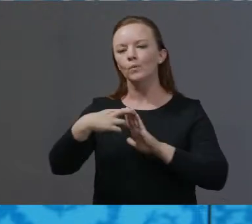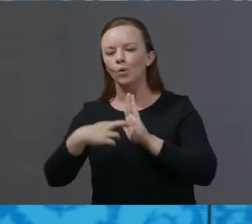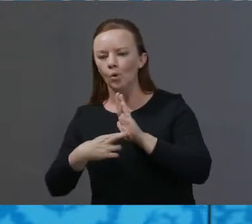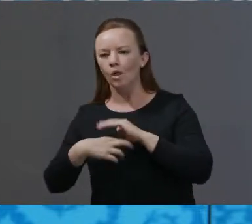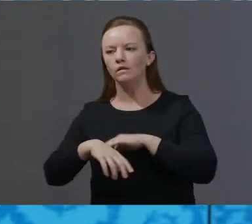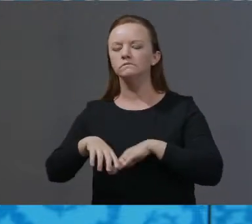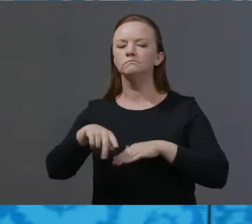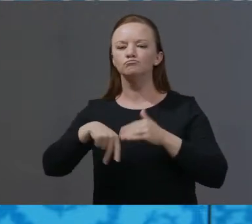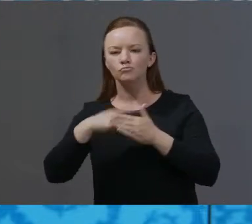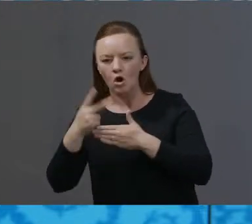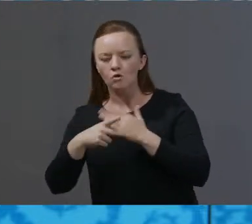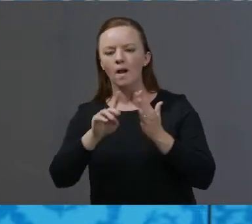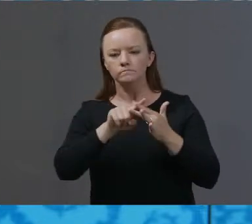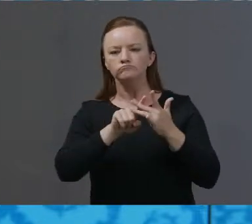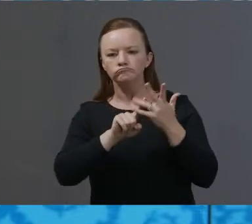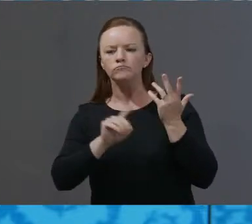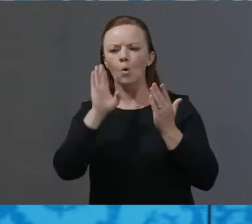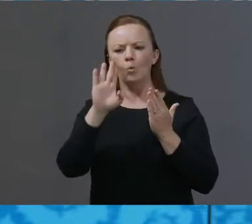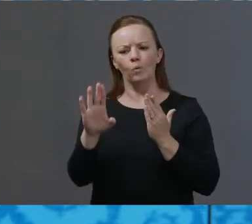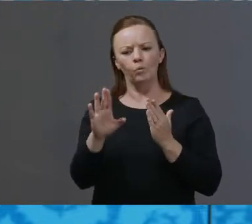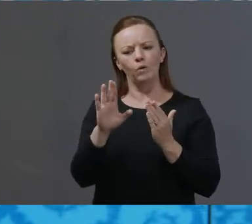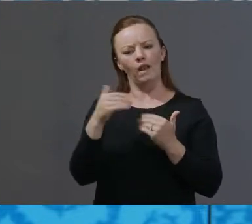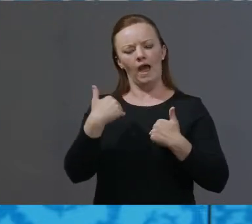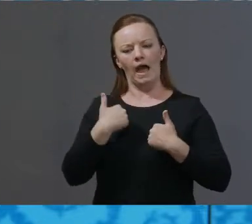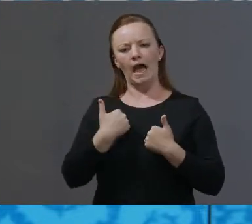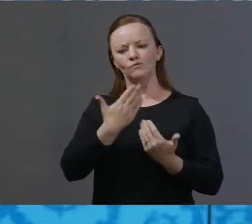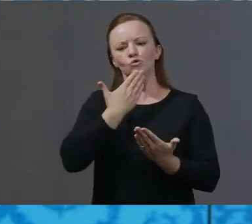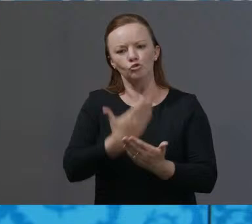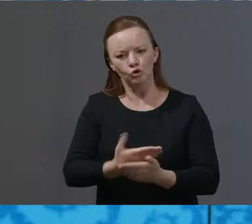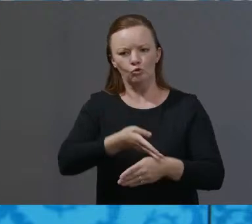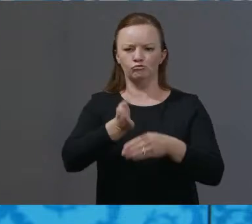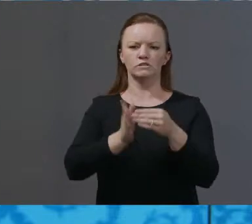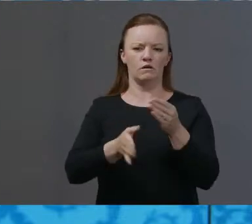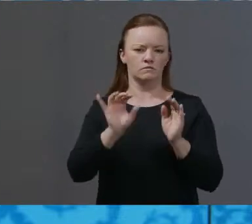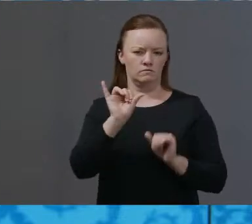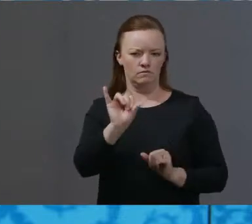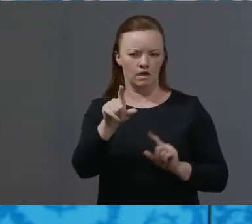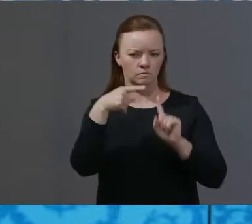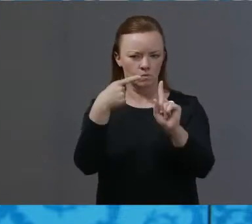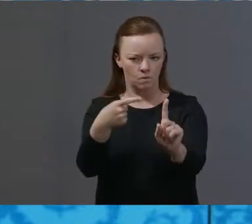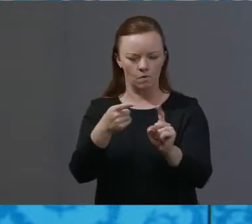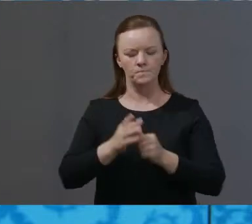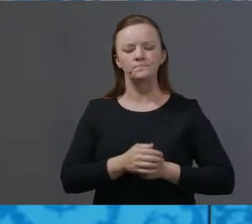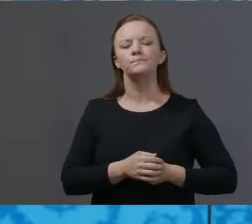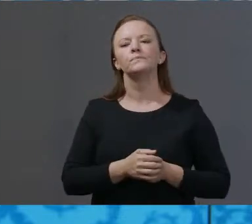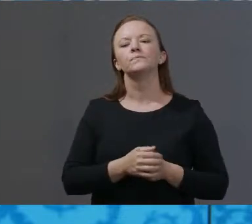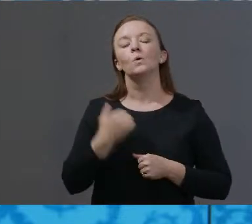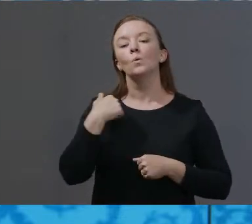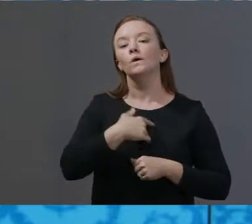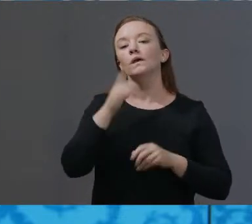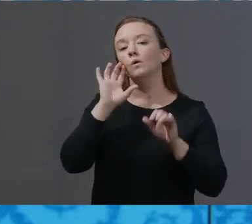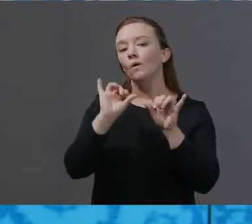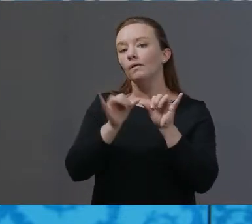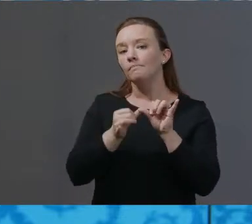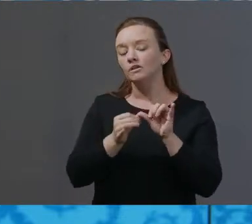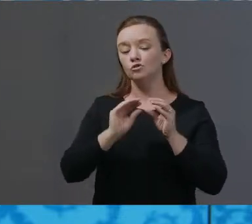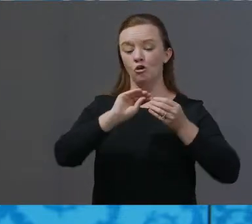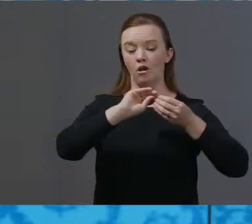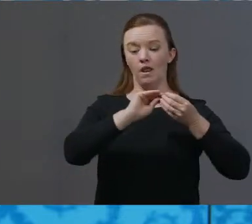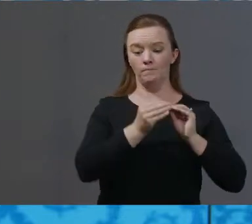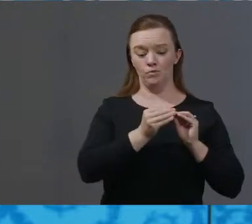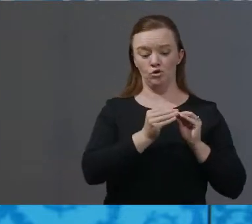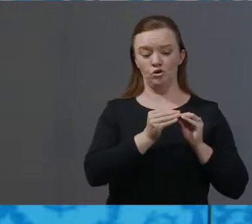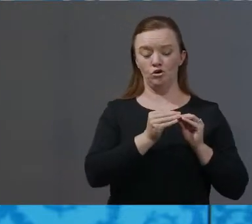result. And what we're going to be measuring is number of cases, percentage positivity,